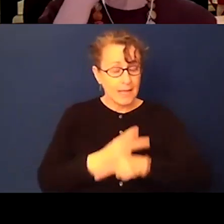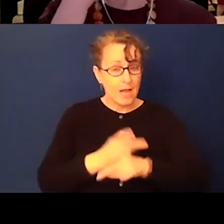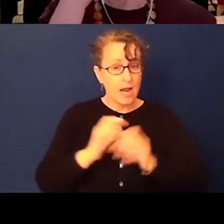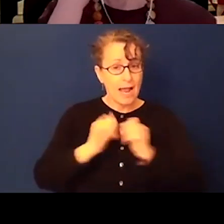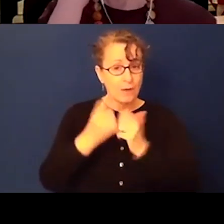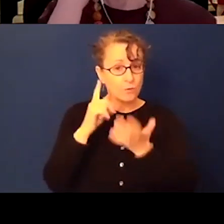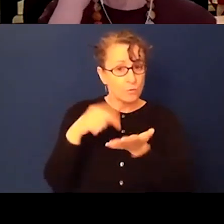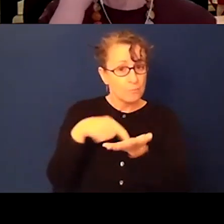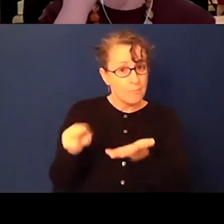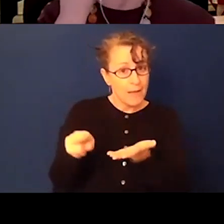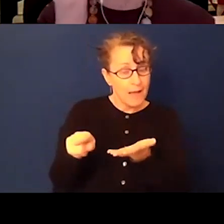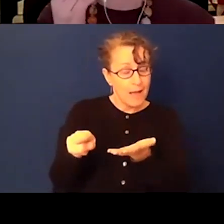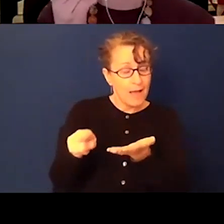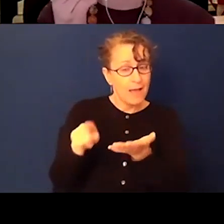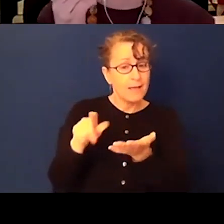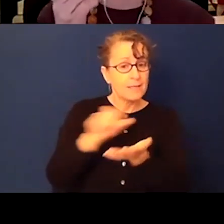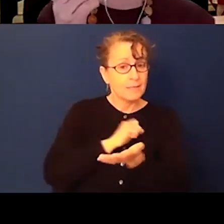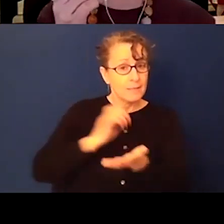watching,